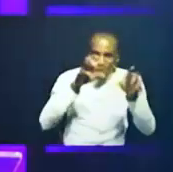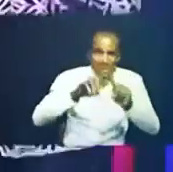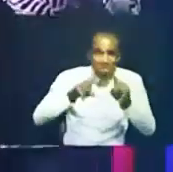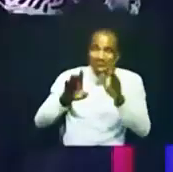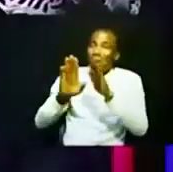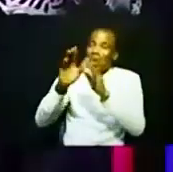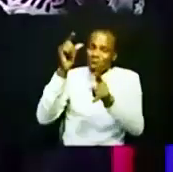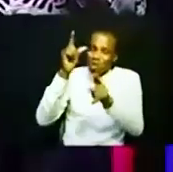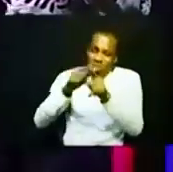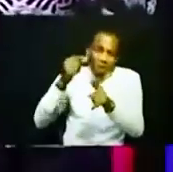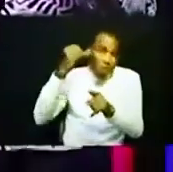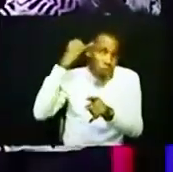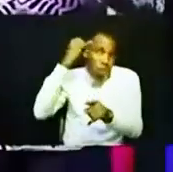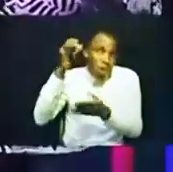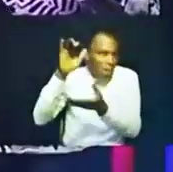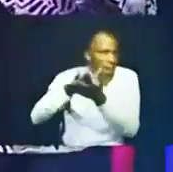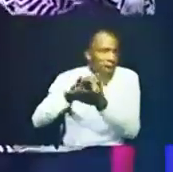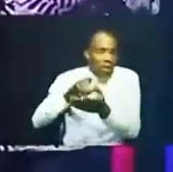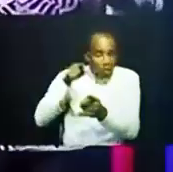Not